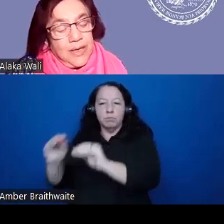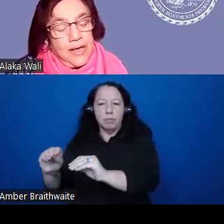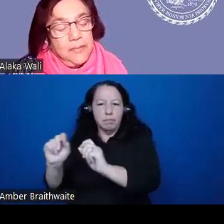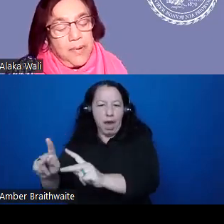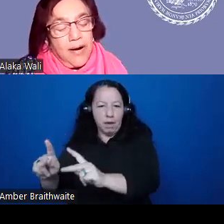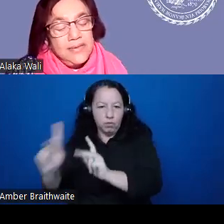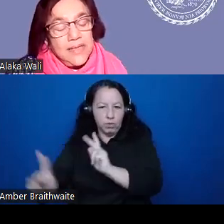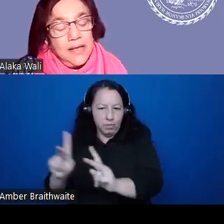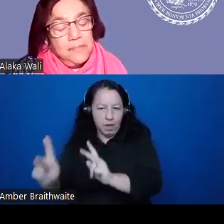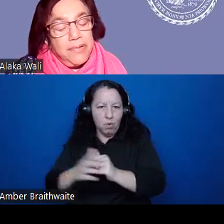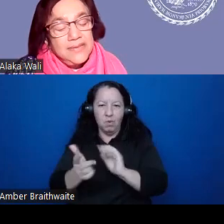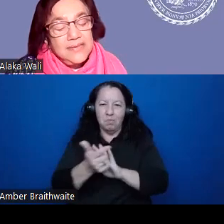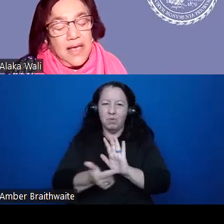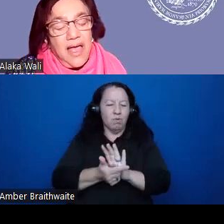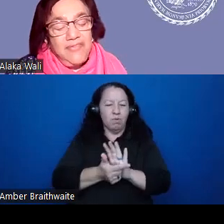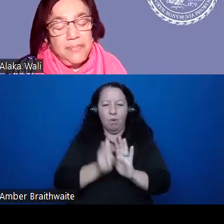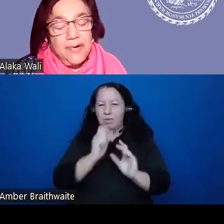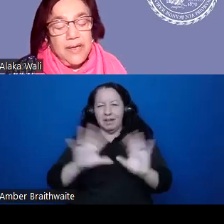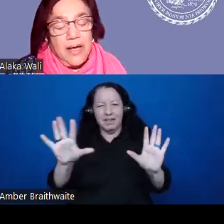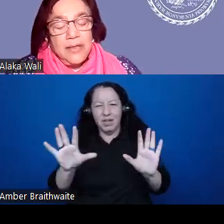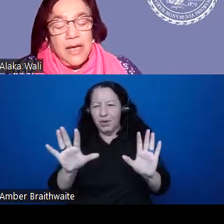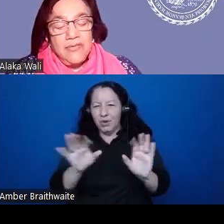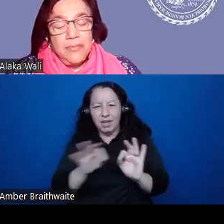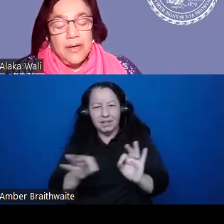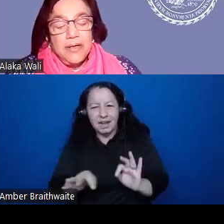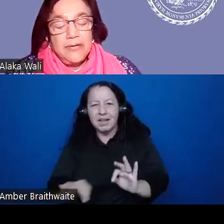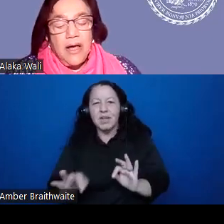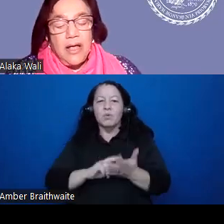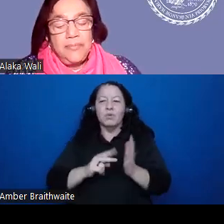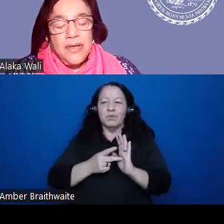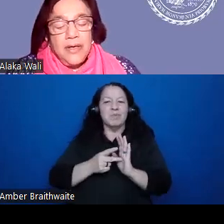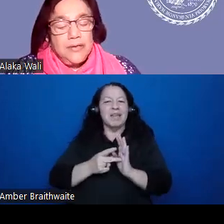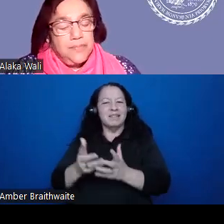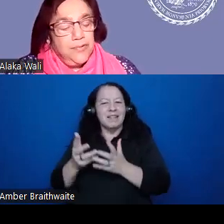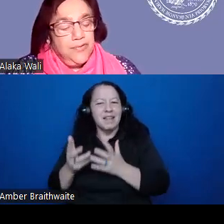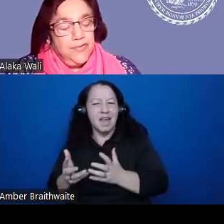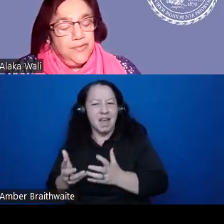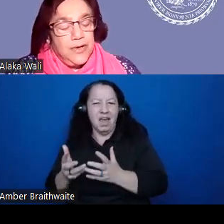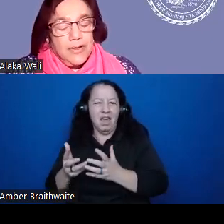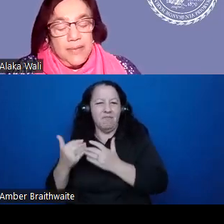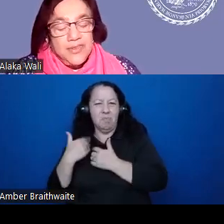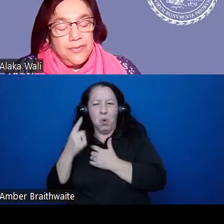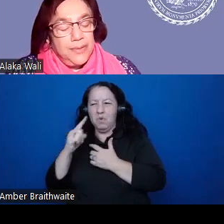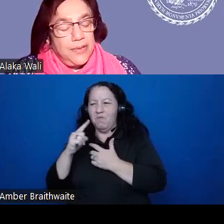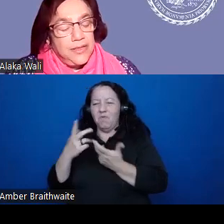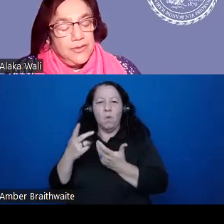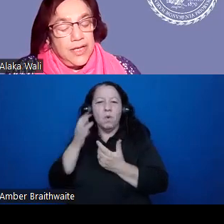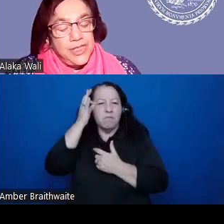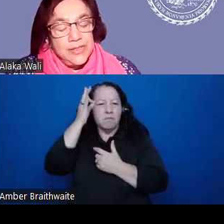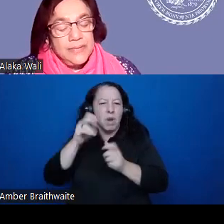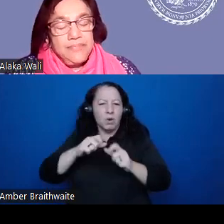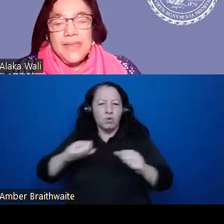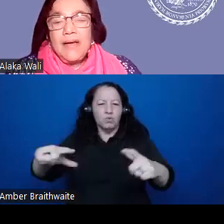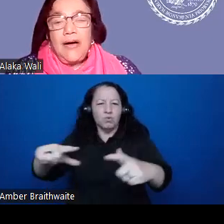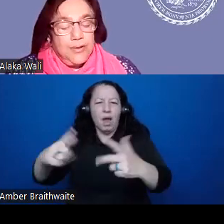though, and in parts and in places a heavy burden on Native American tribes to prove their claims for